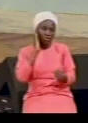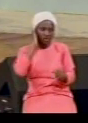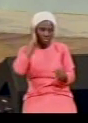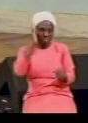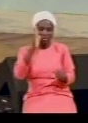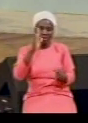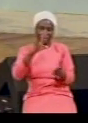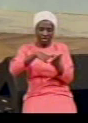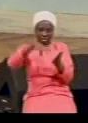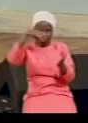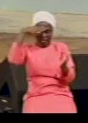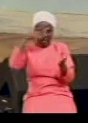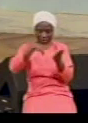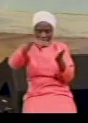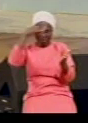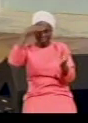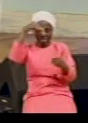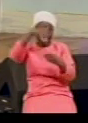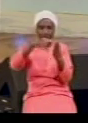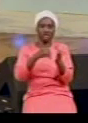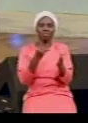night. Why?